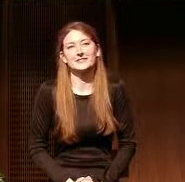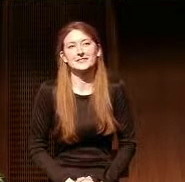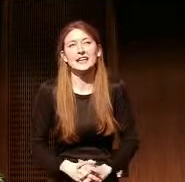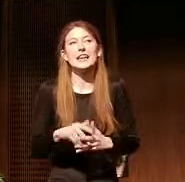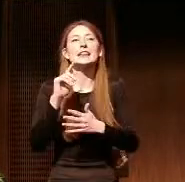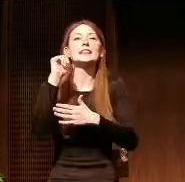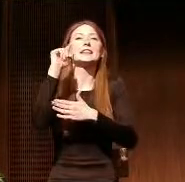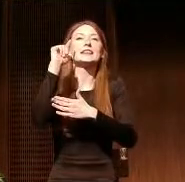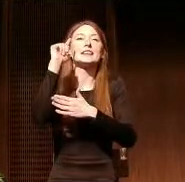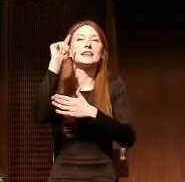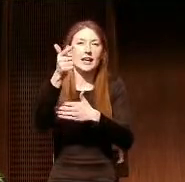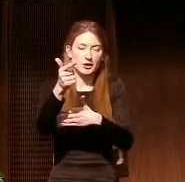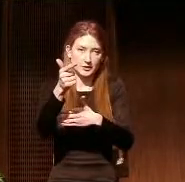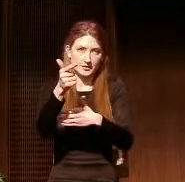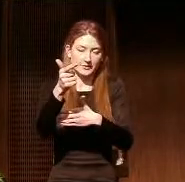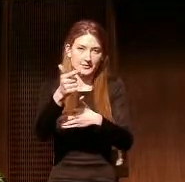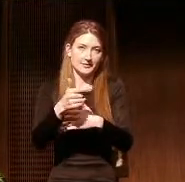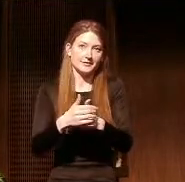And later on,